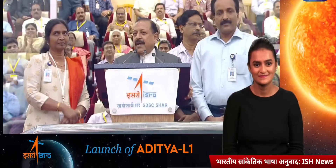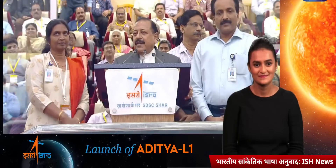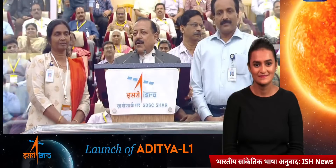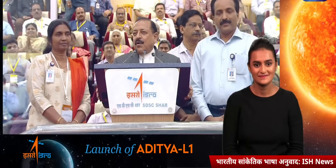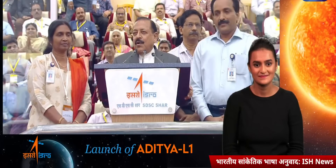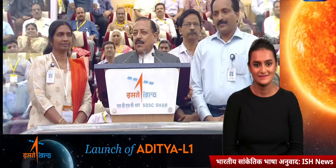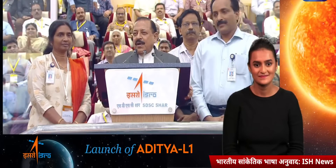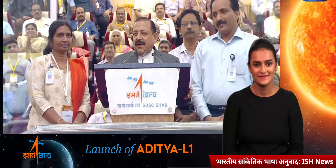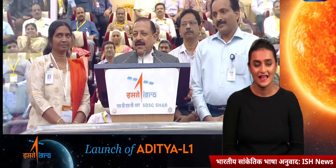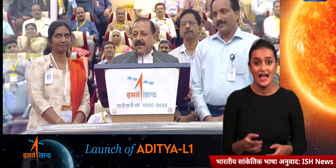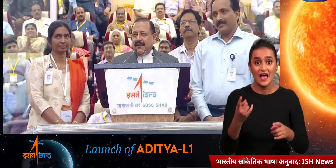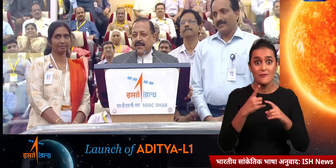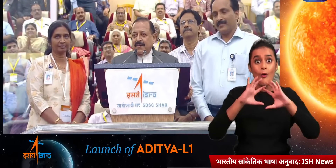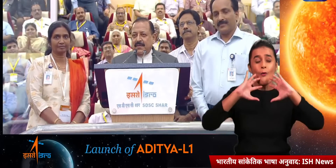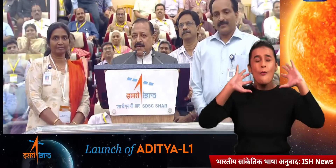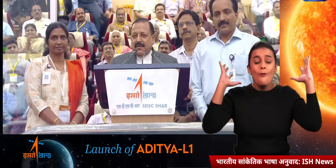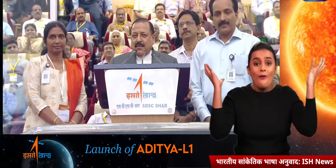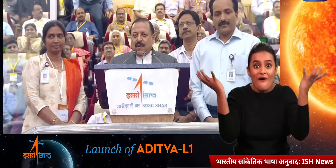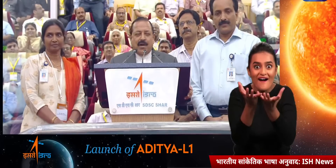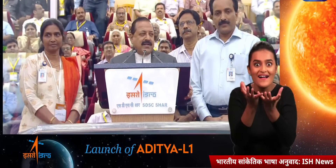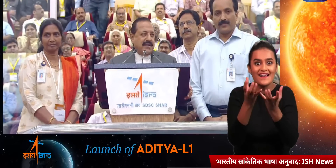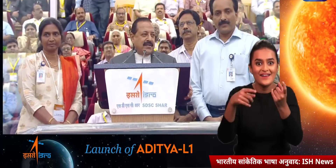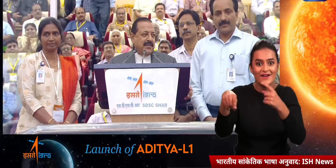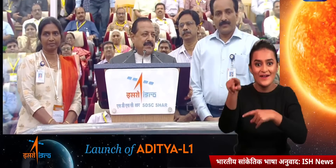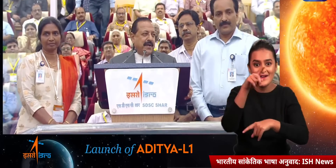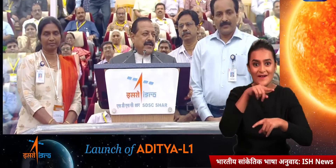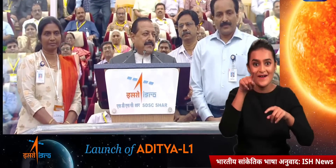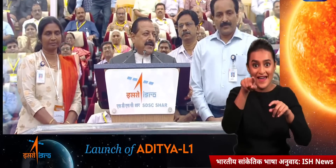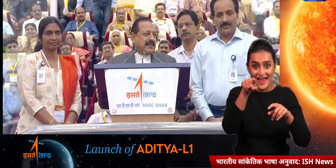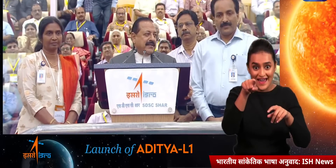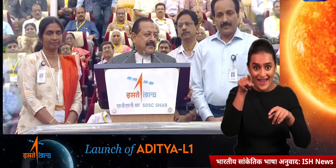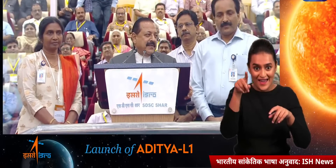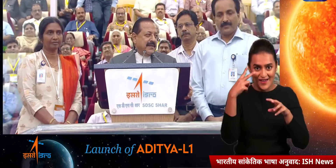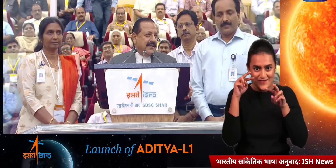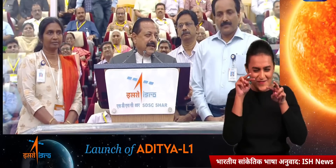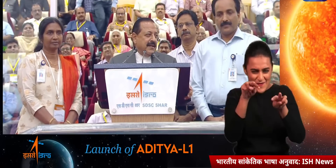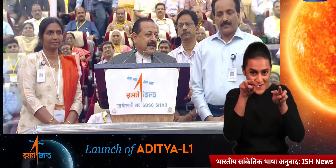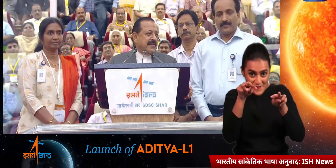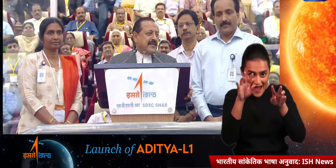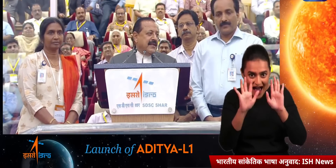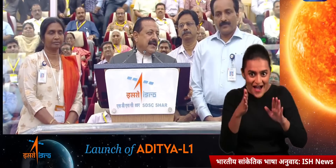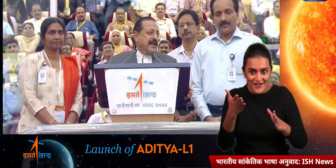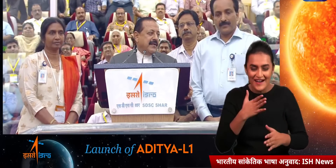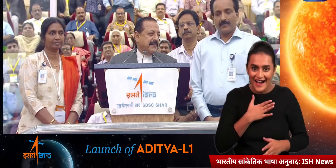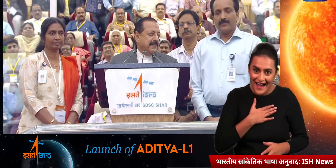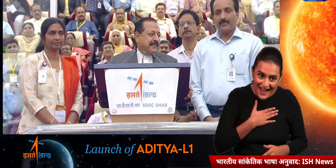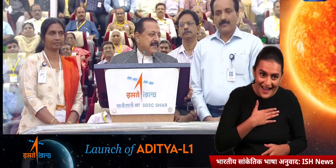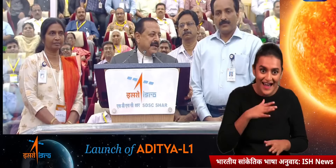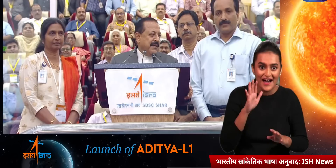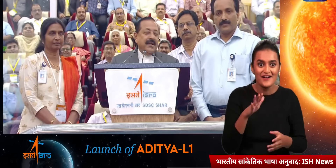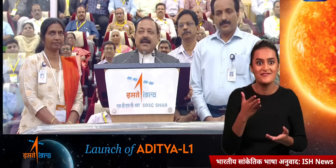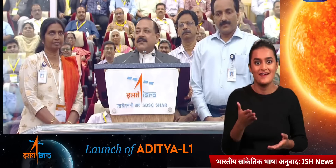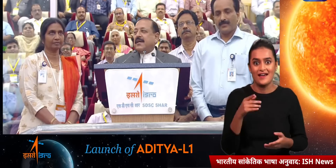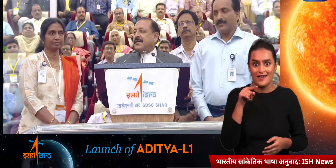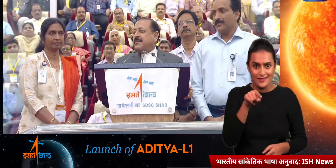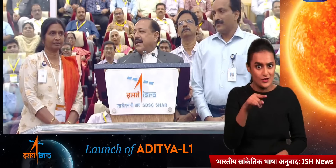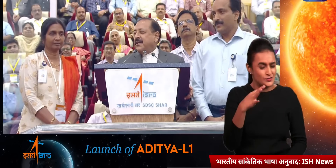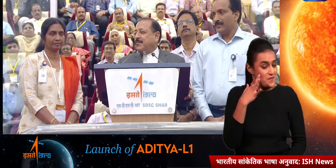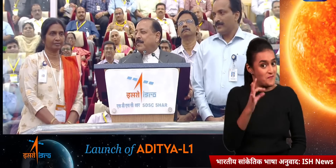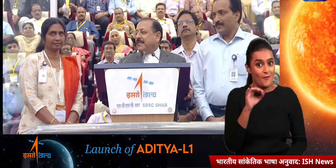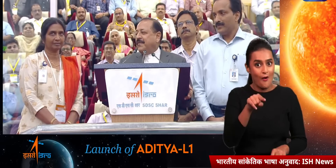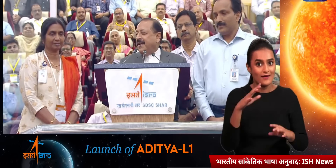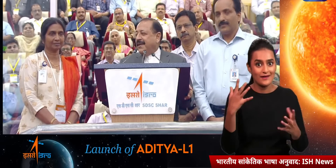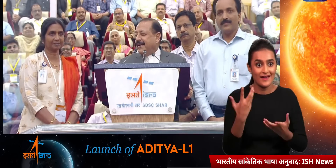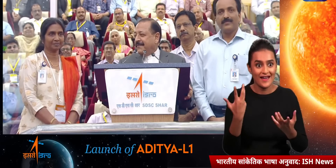And while the whole world watched this with bated breath, it is indeed a